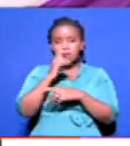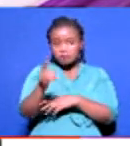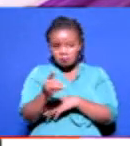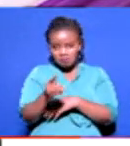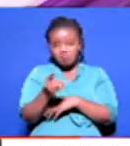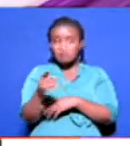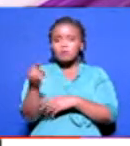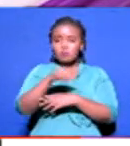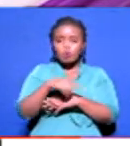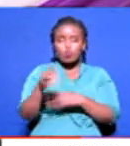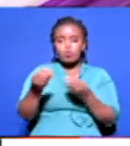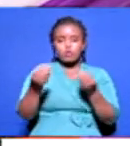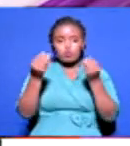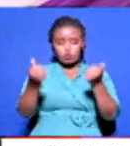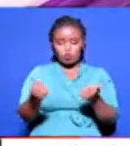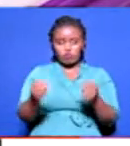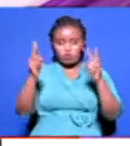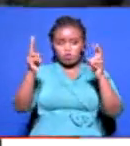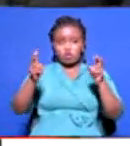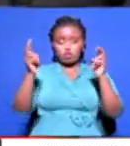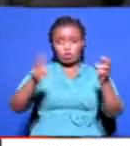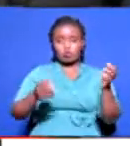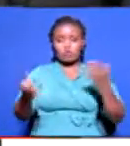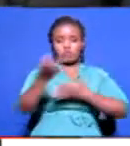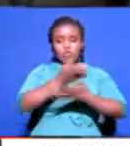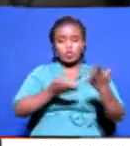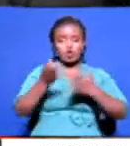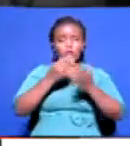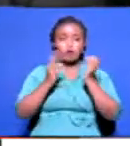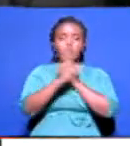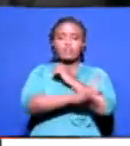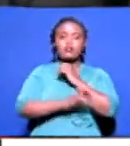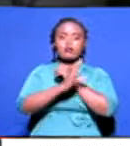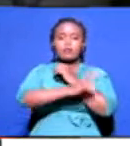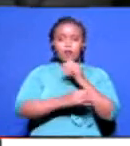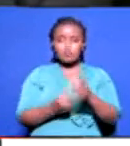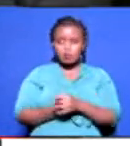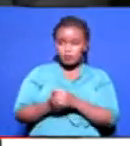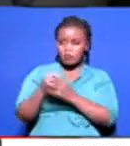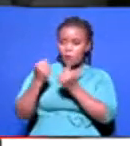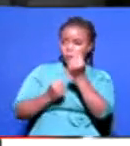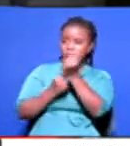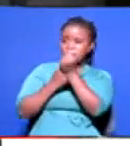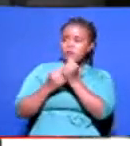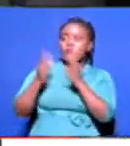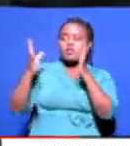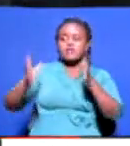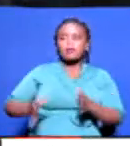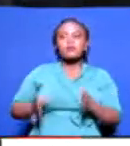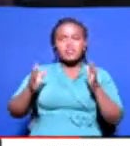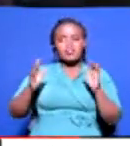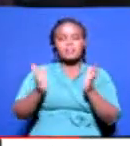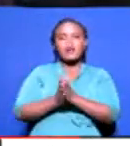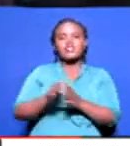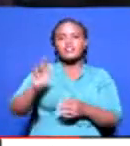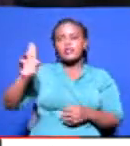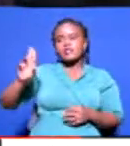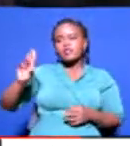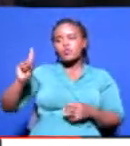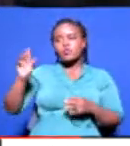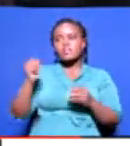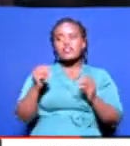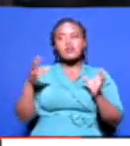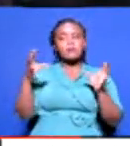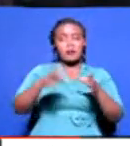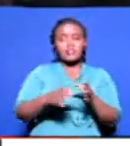kushughulikia uchumi wa taifa letu la Kenya. His allies drumming up support for Ruto and the UDA party, claiming it had